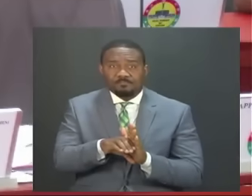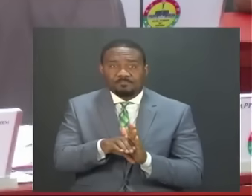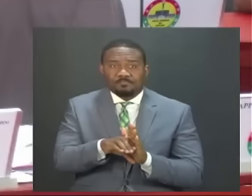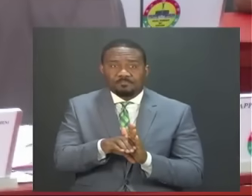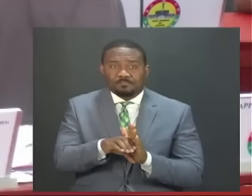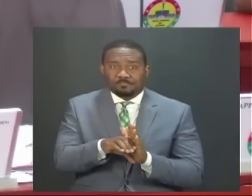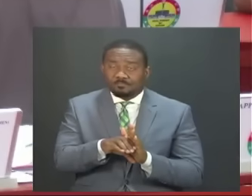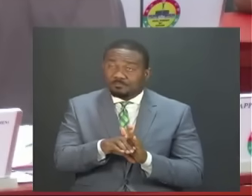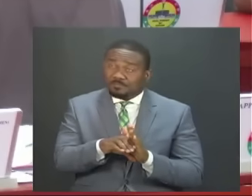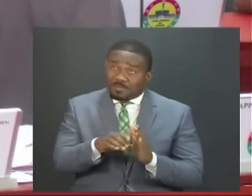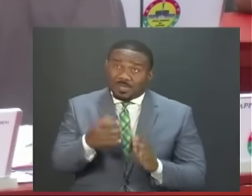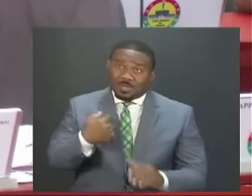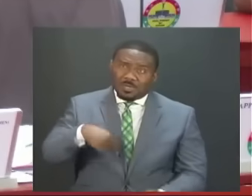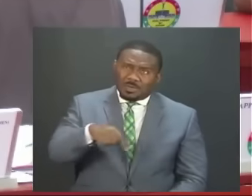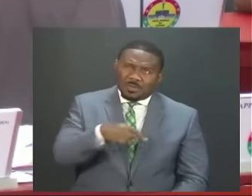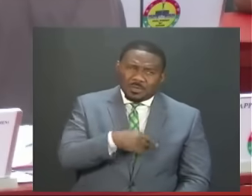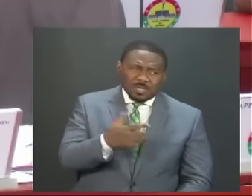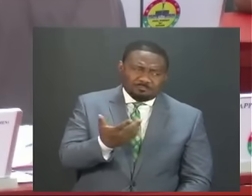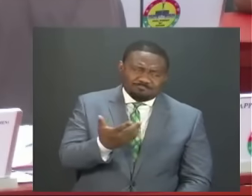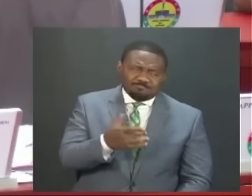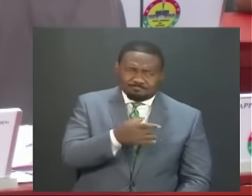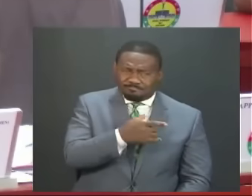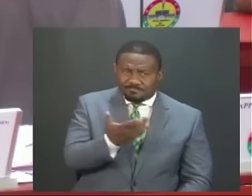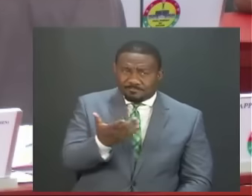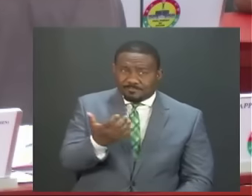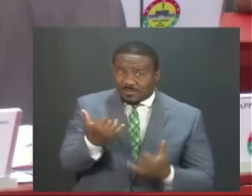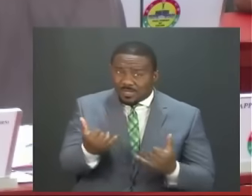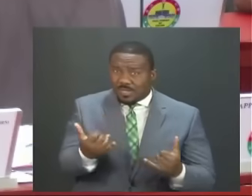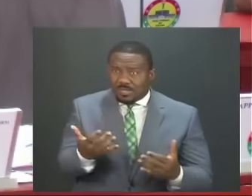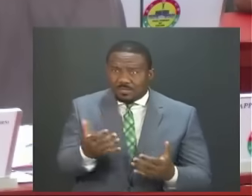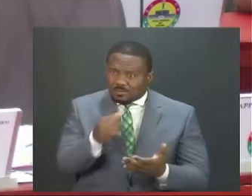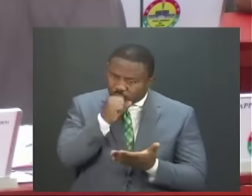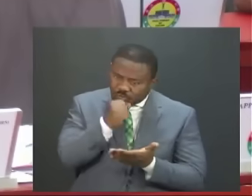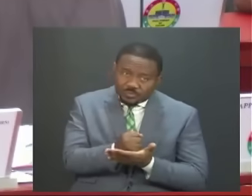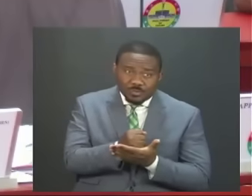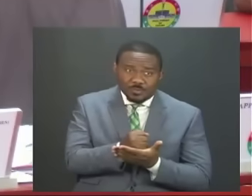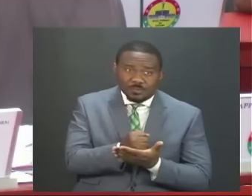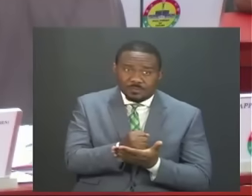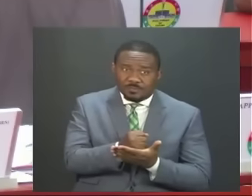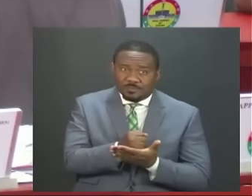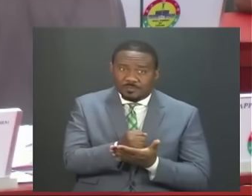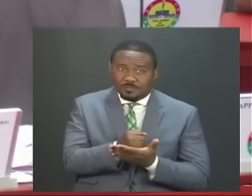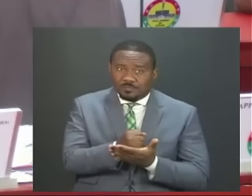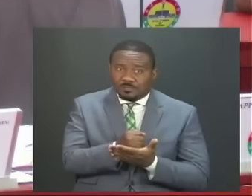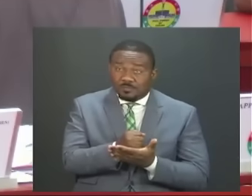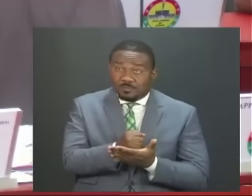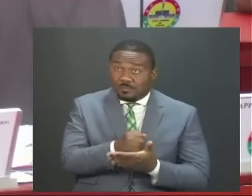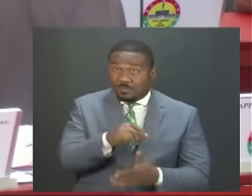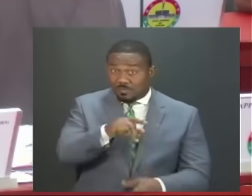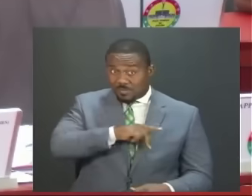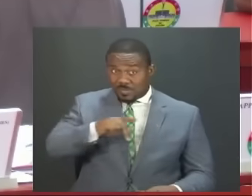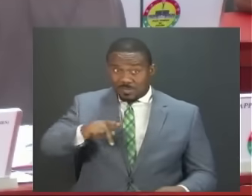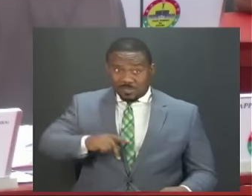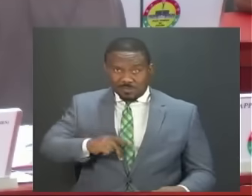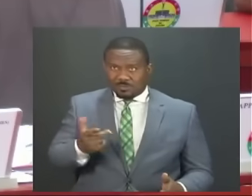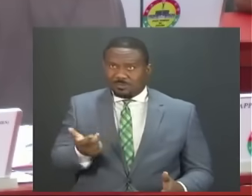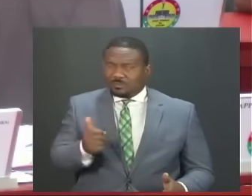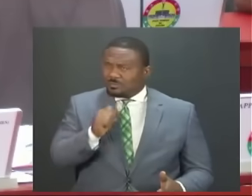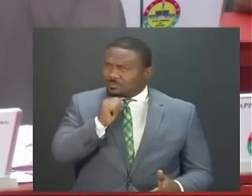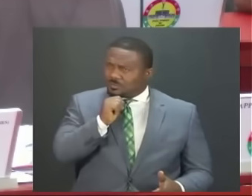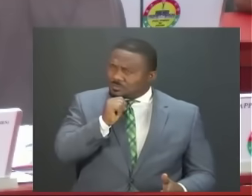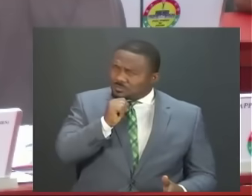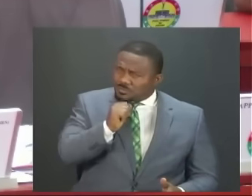being called upon, therefore, Mr. Speaker, to ensure that Parliament is never seen